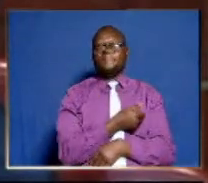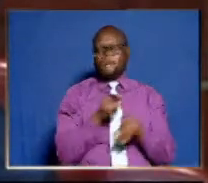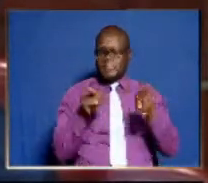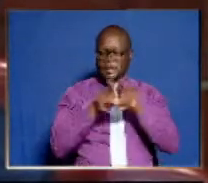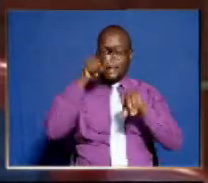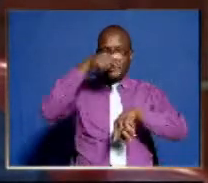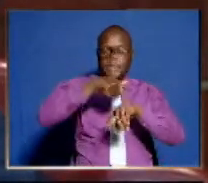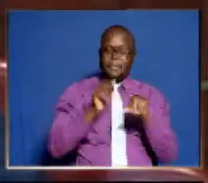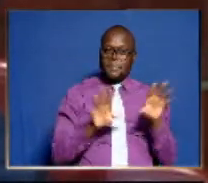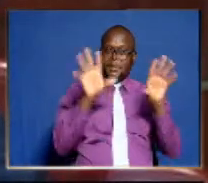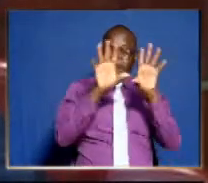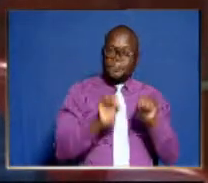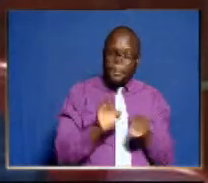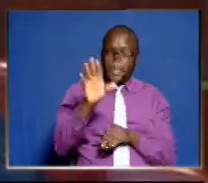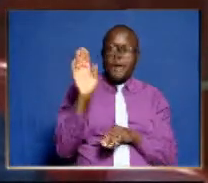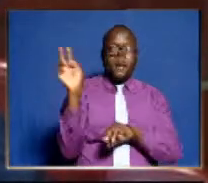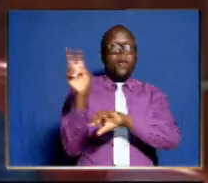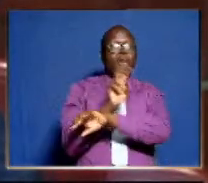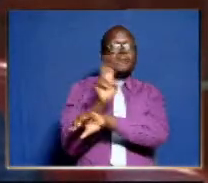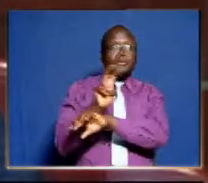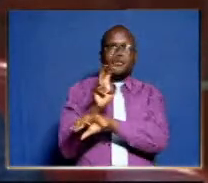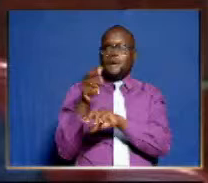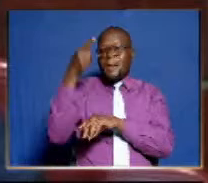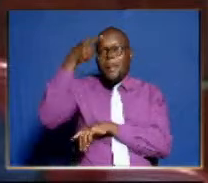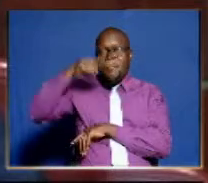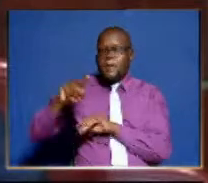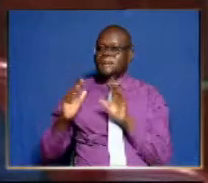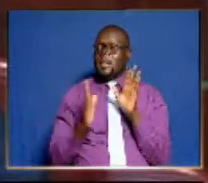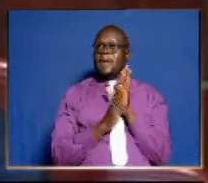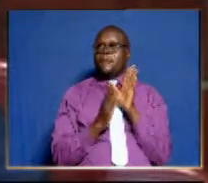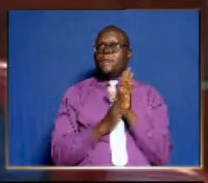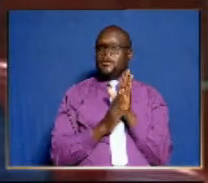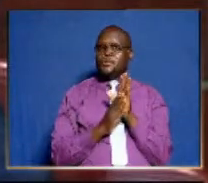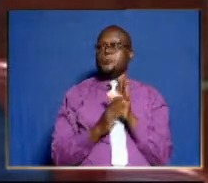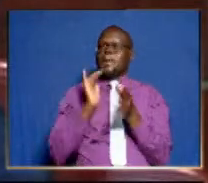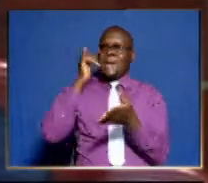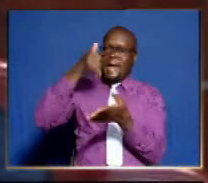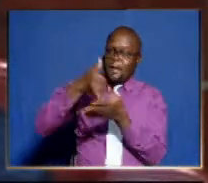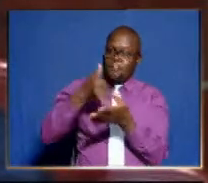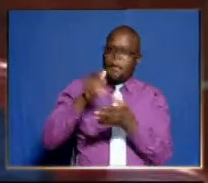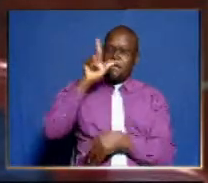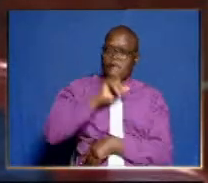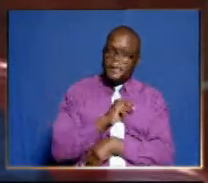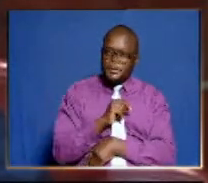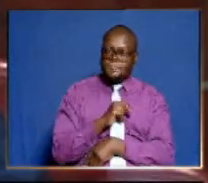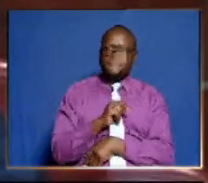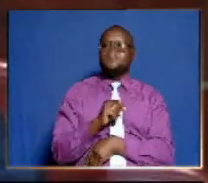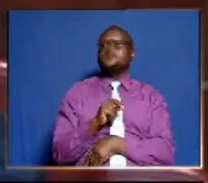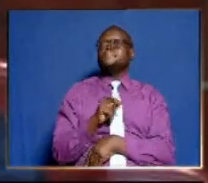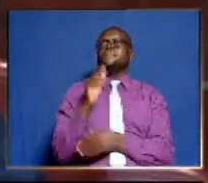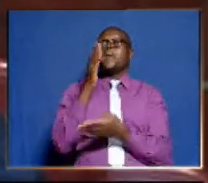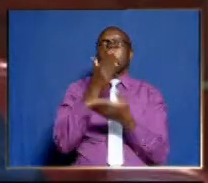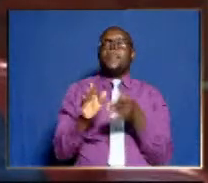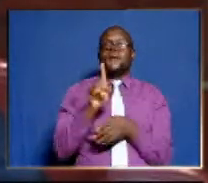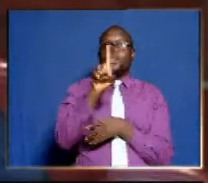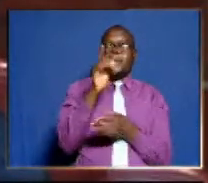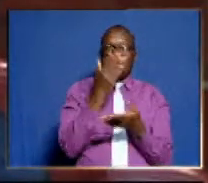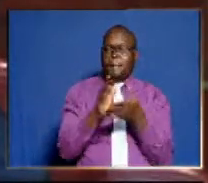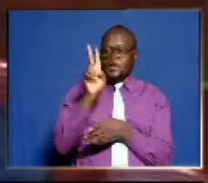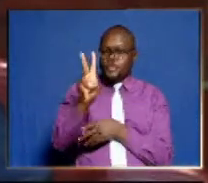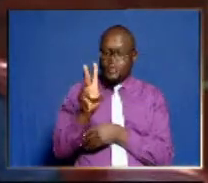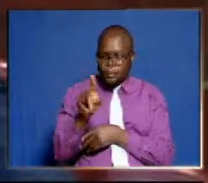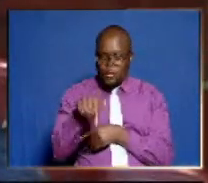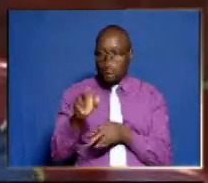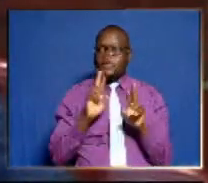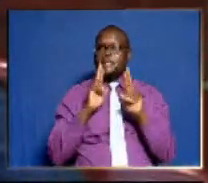as summary of their observations and policy recommendations, are contained in Annexure 1 and 2 of this